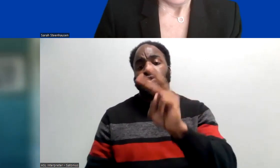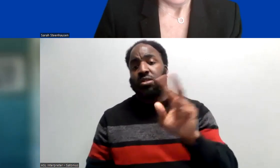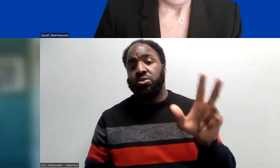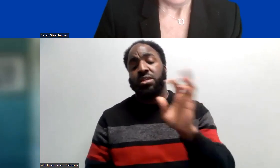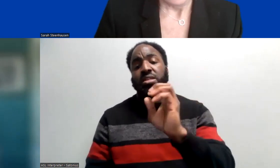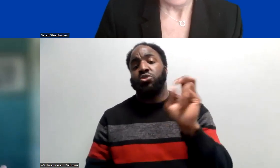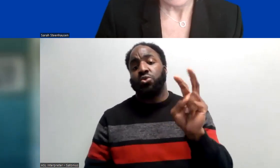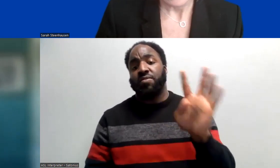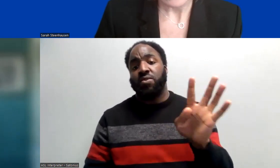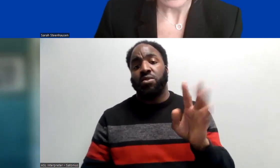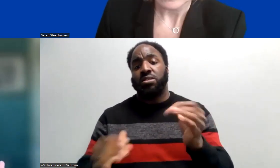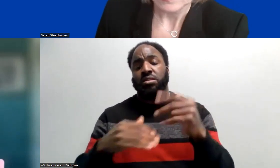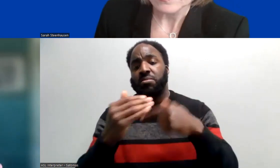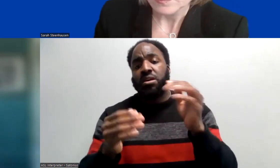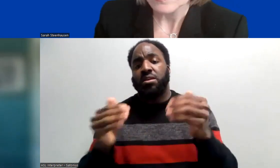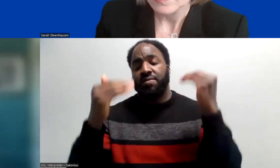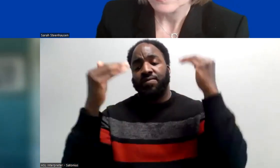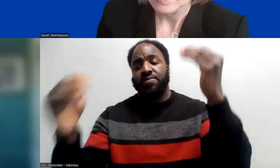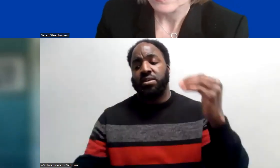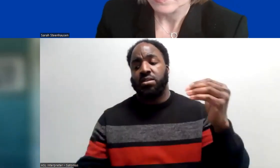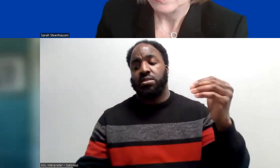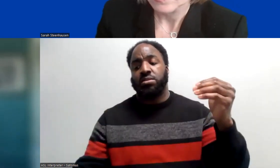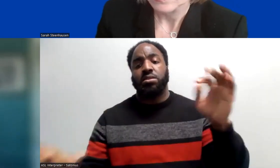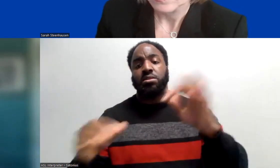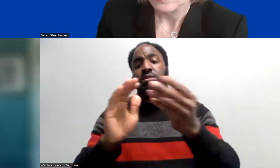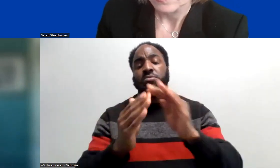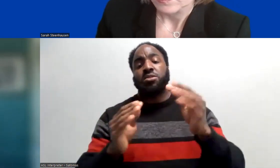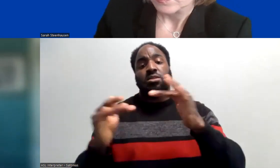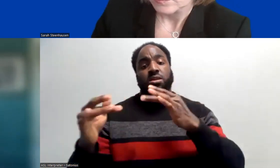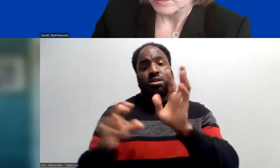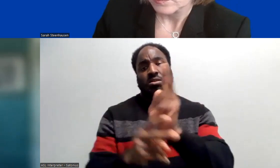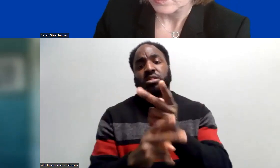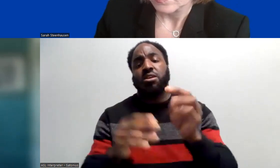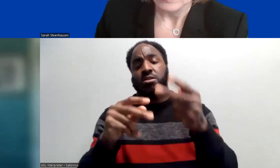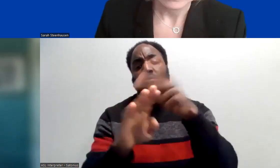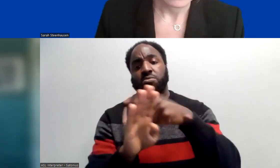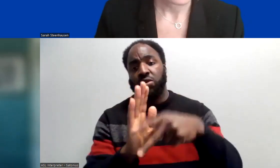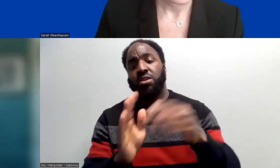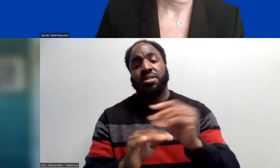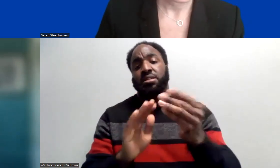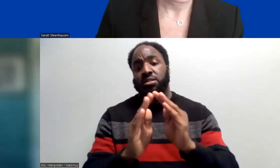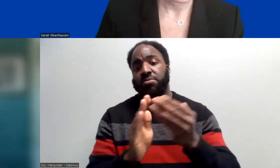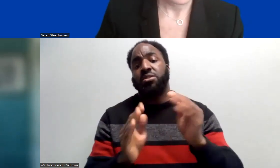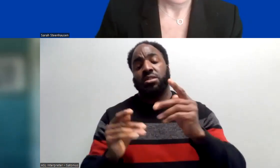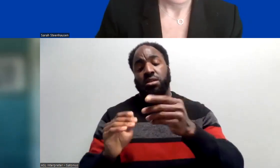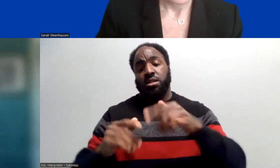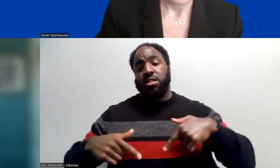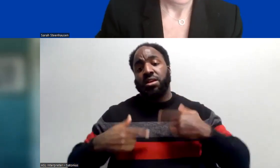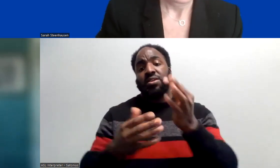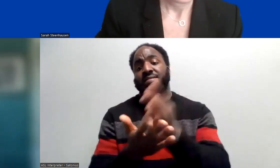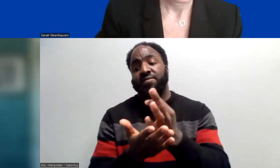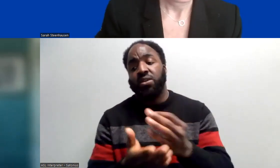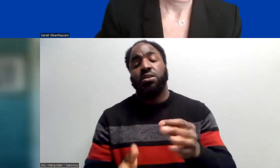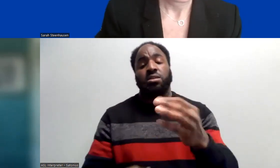are about advancing the community care transitions program and the community living fund, and